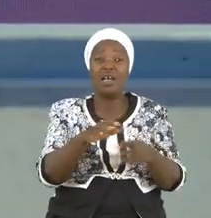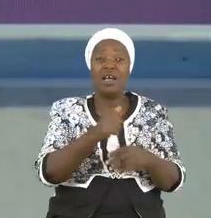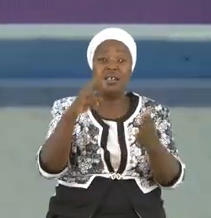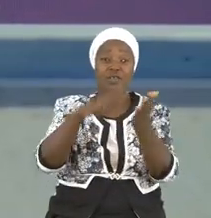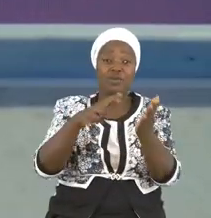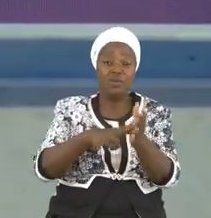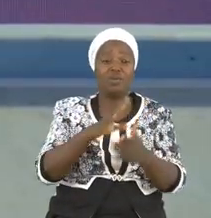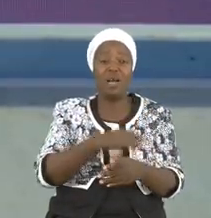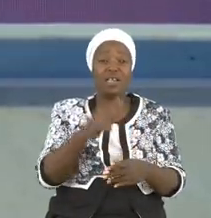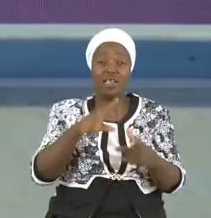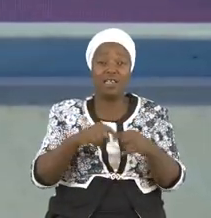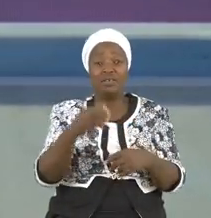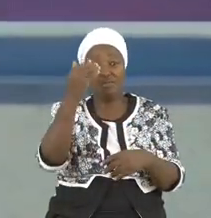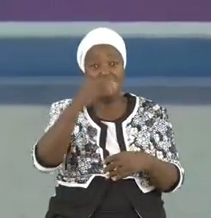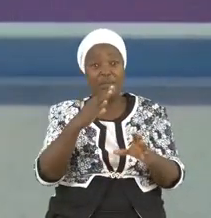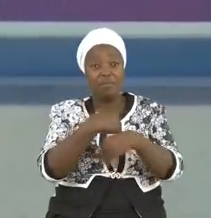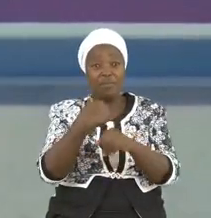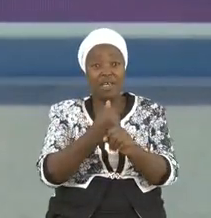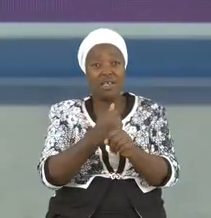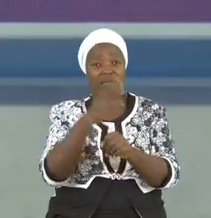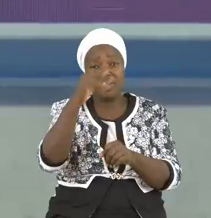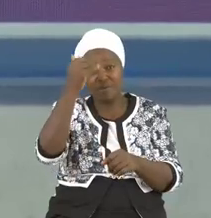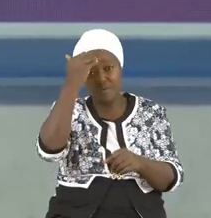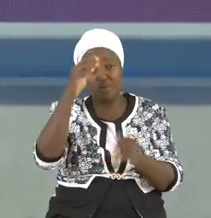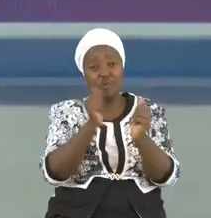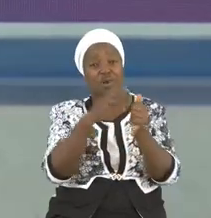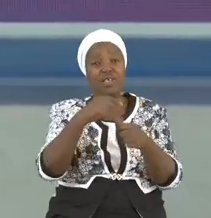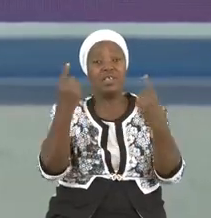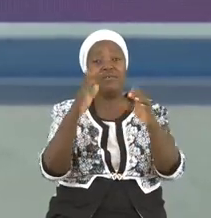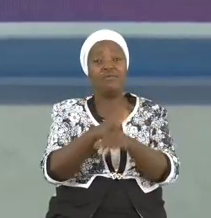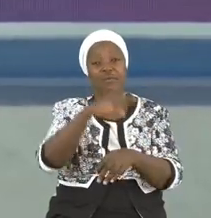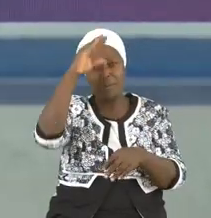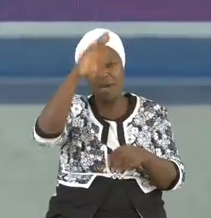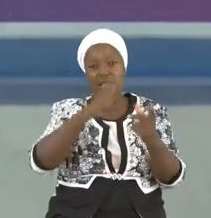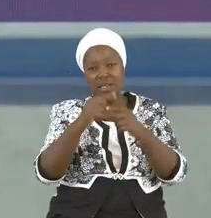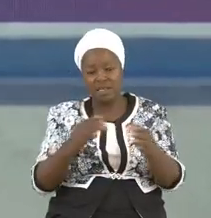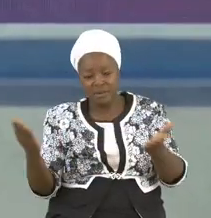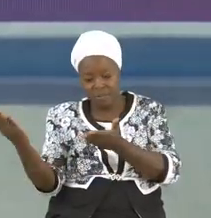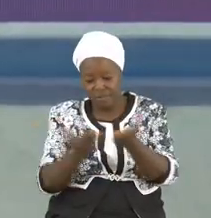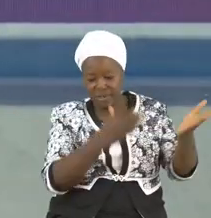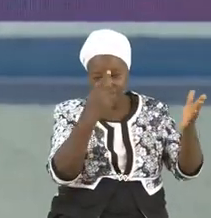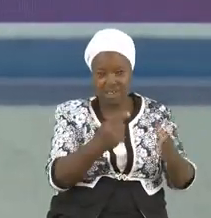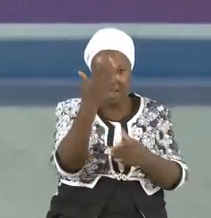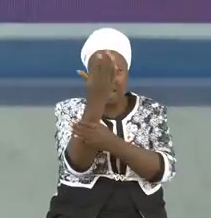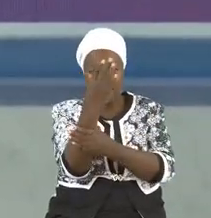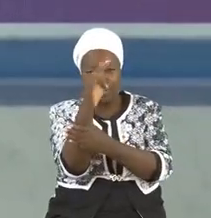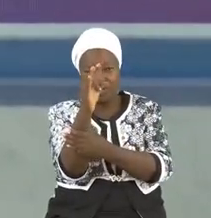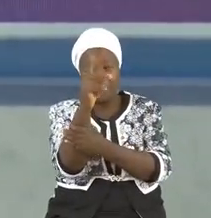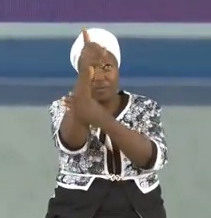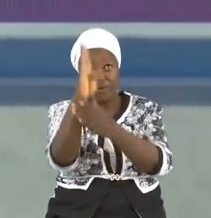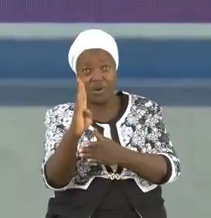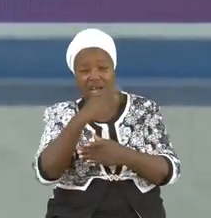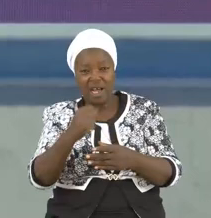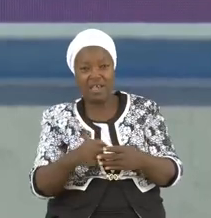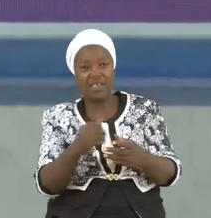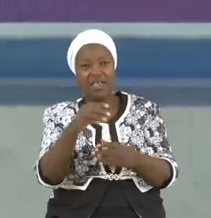identifying with sinful man. And then he brings the hand of God, and the hand of sinful